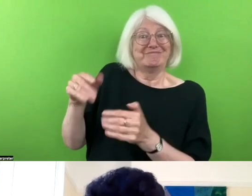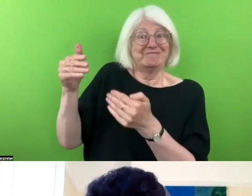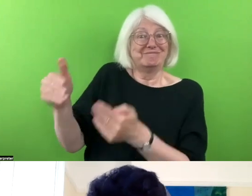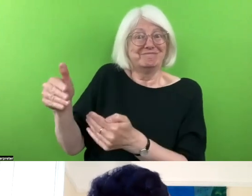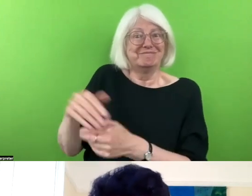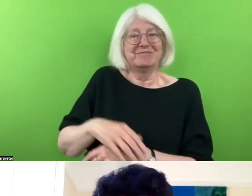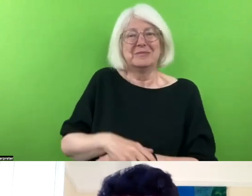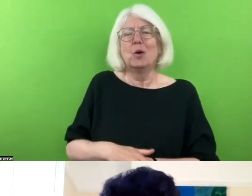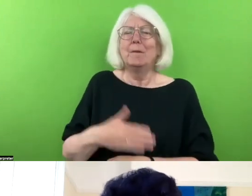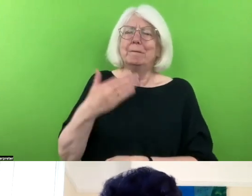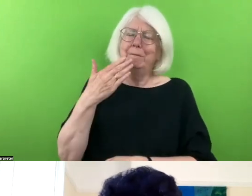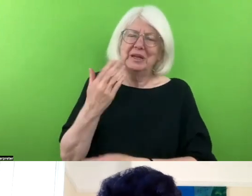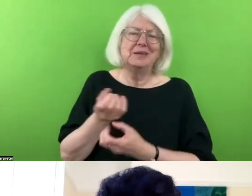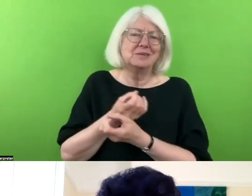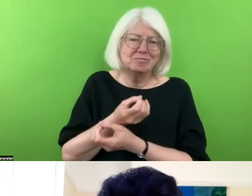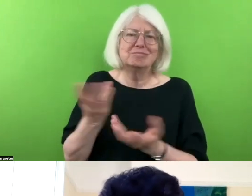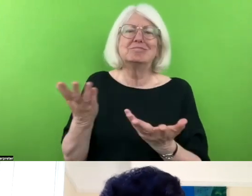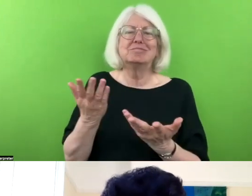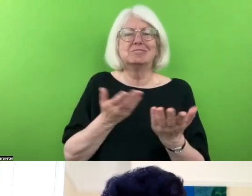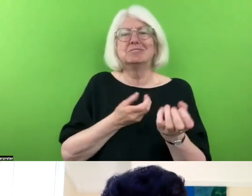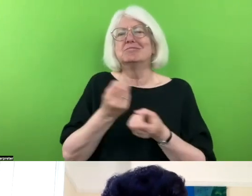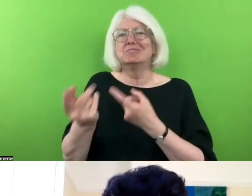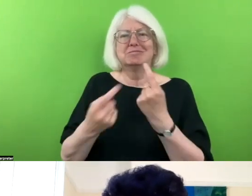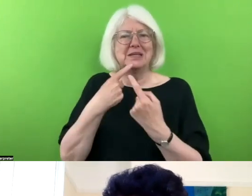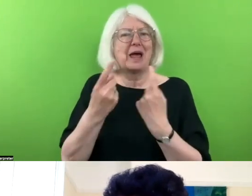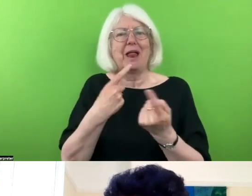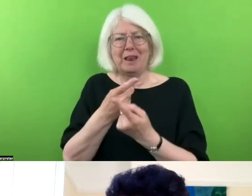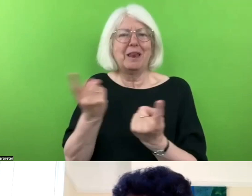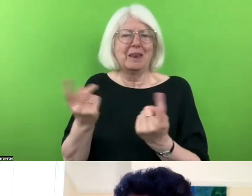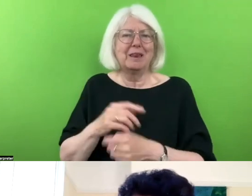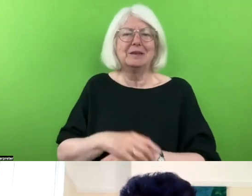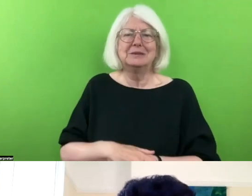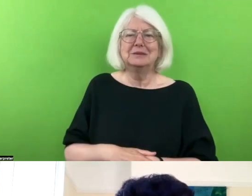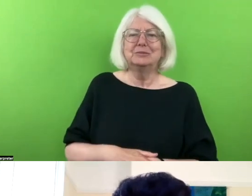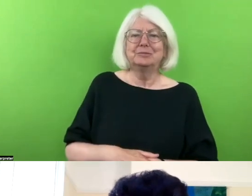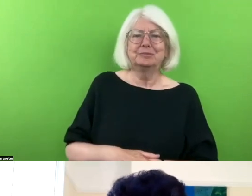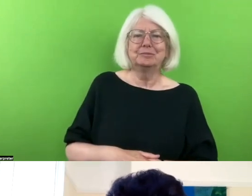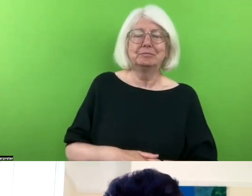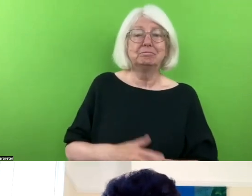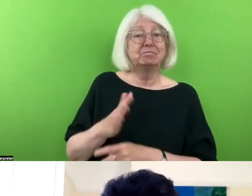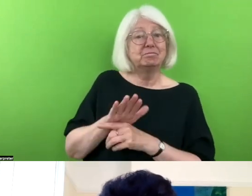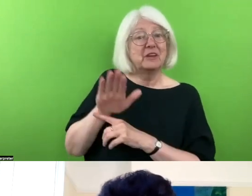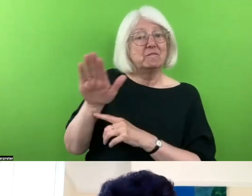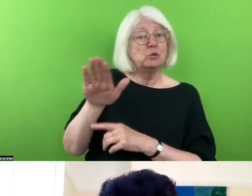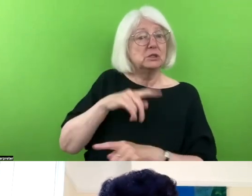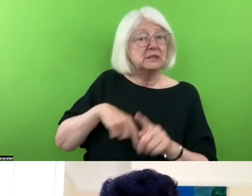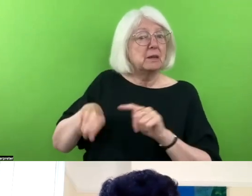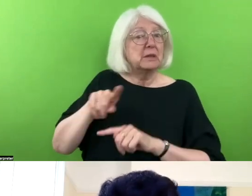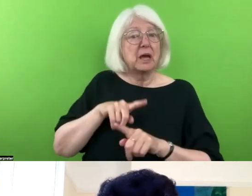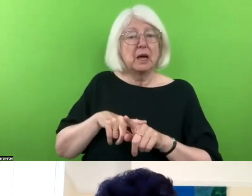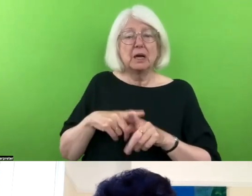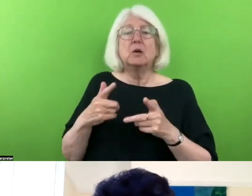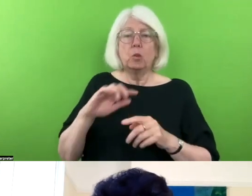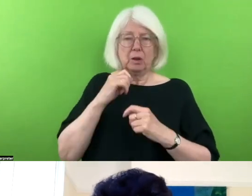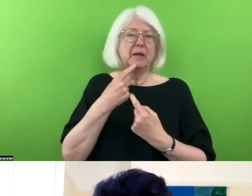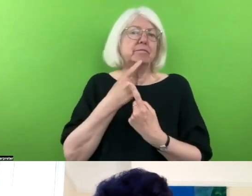share this when it's made available. So regarding the future seminars, it will be